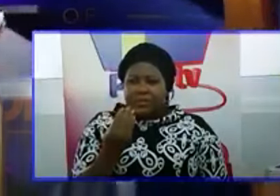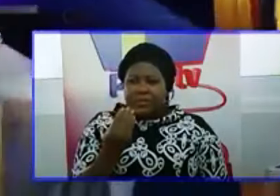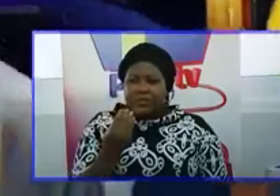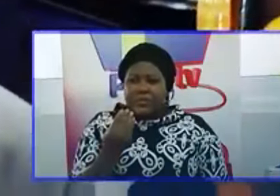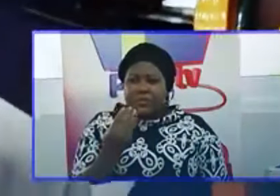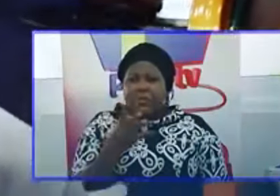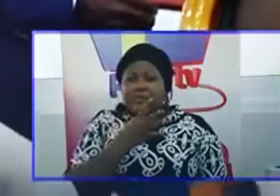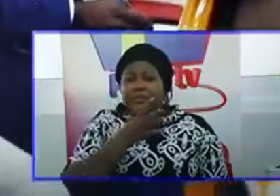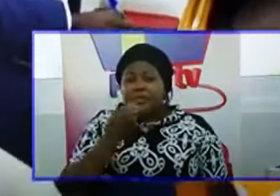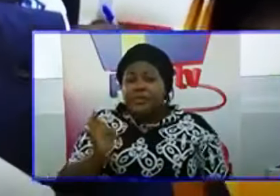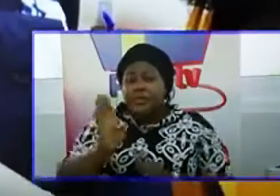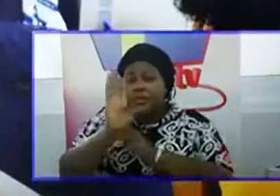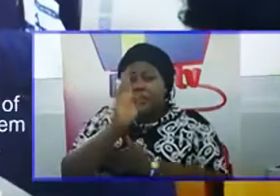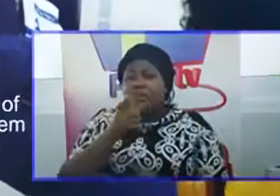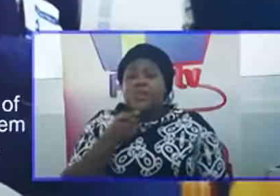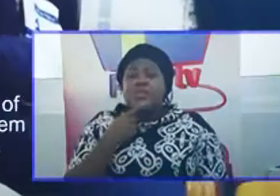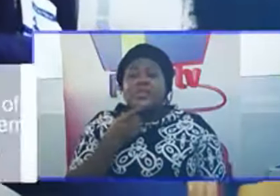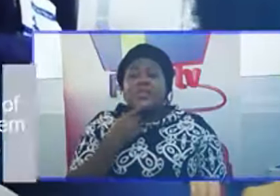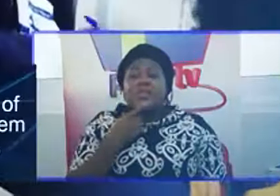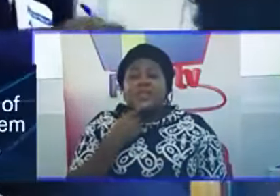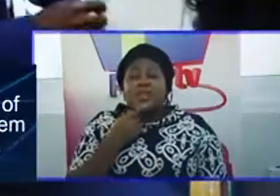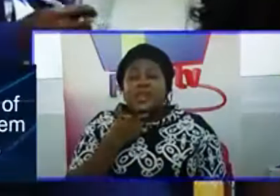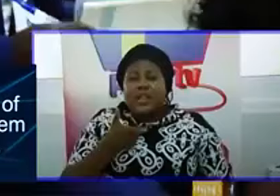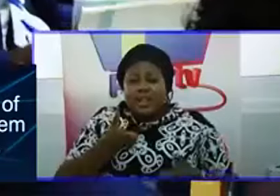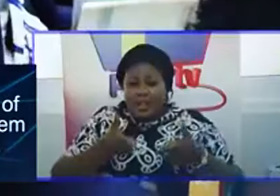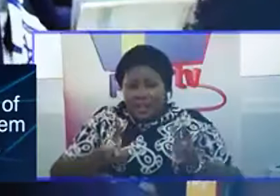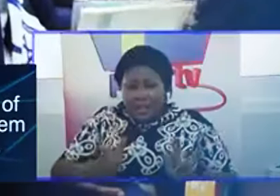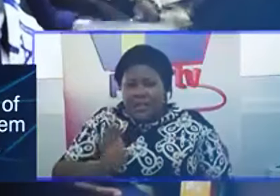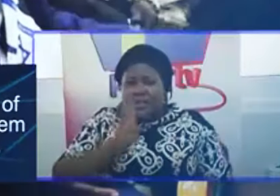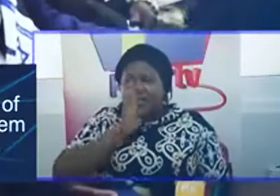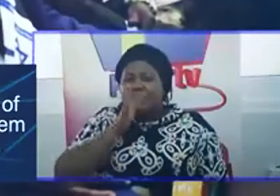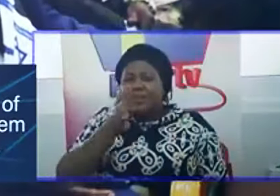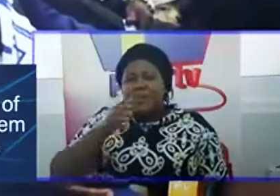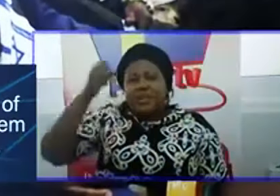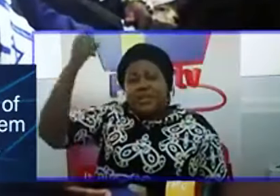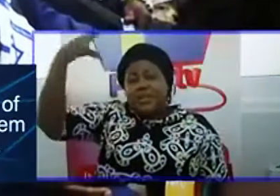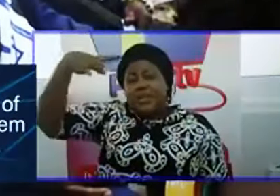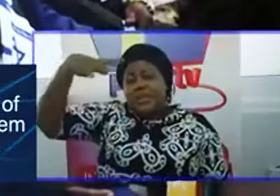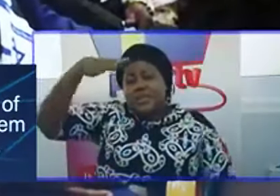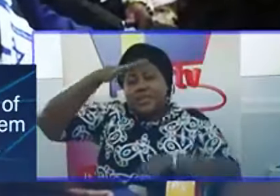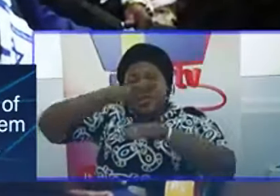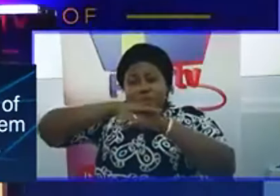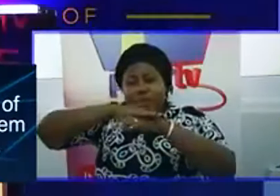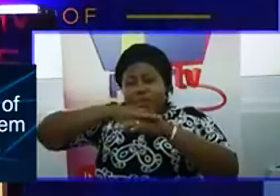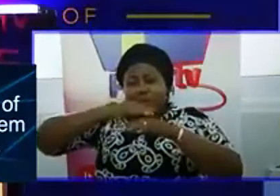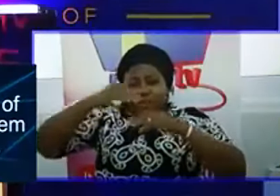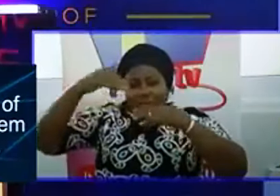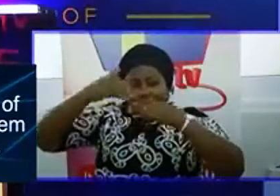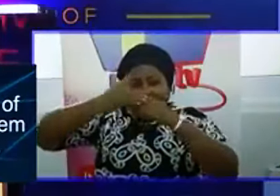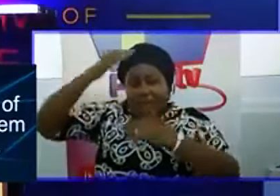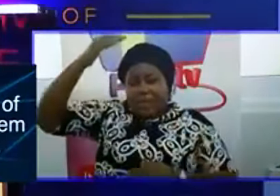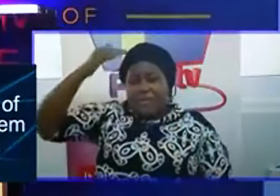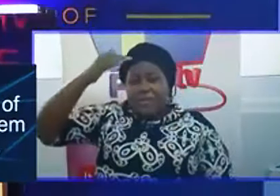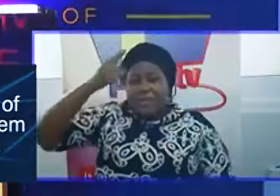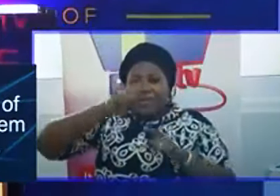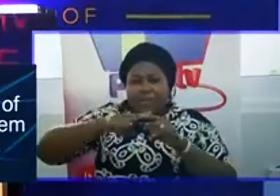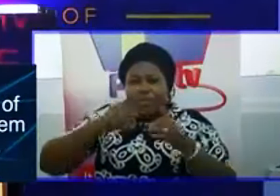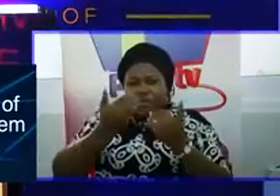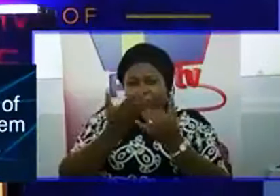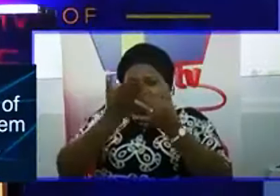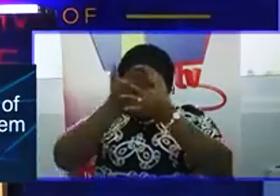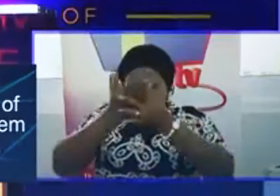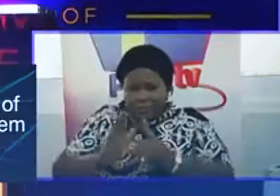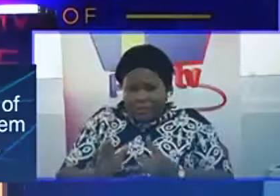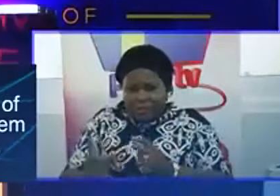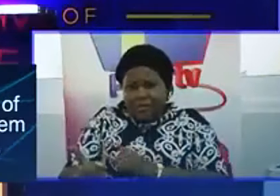14. And God said, let there be light in the expanse of the sky to separate the day from the night,